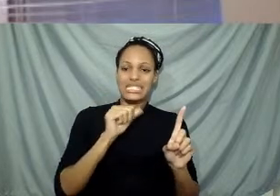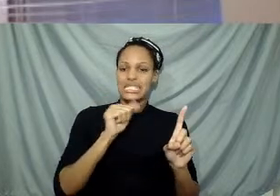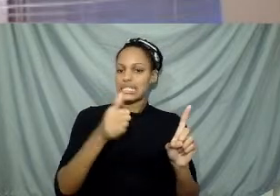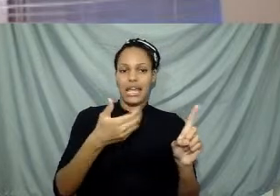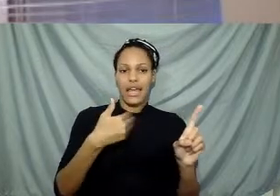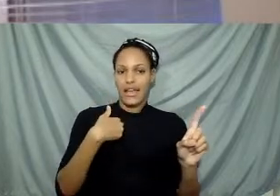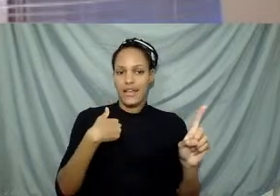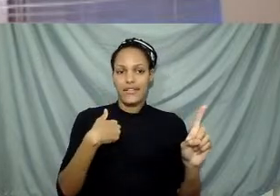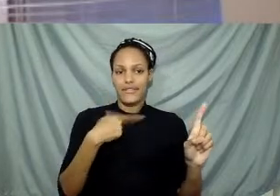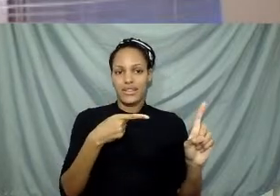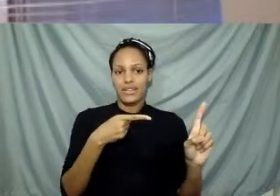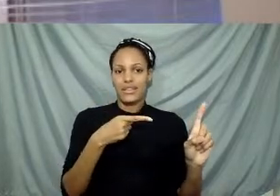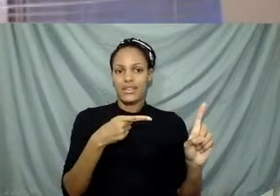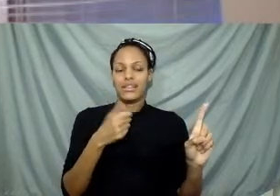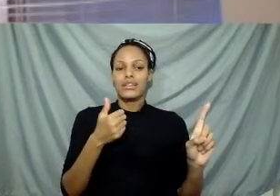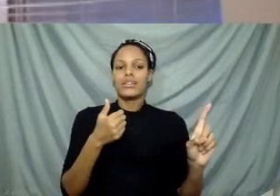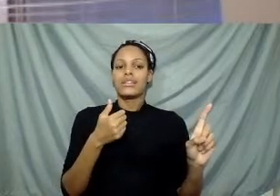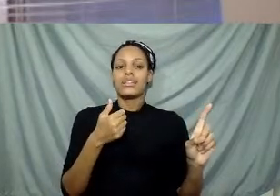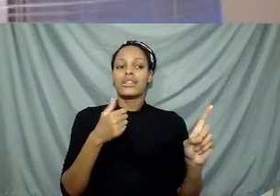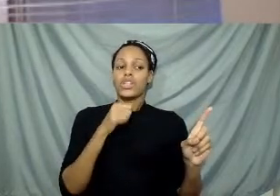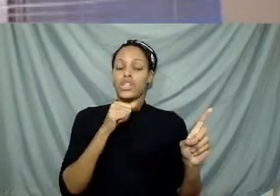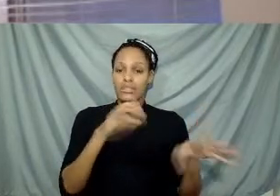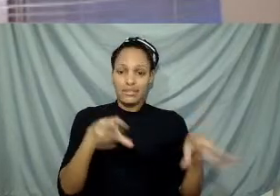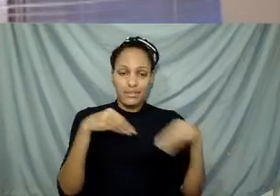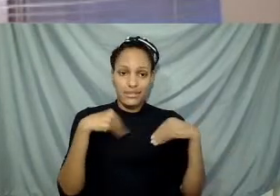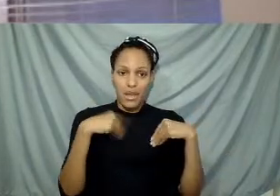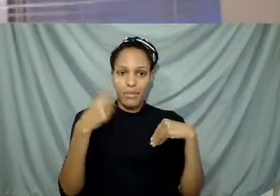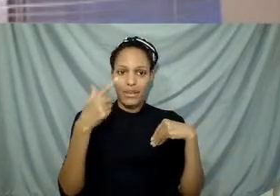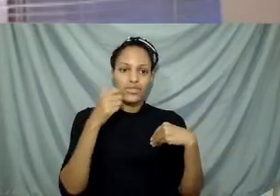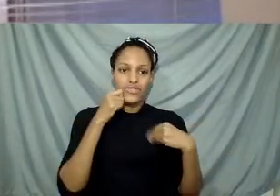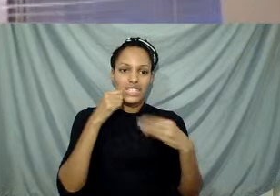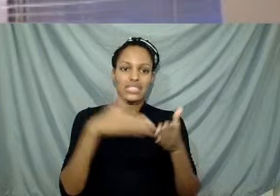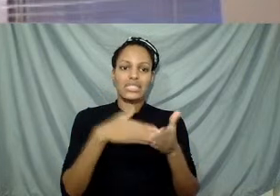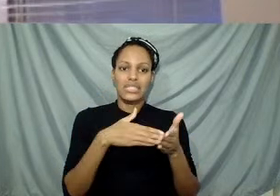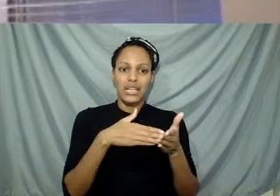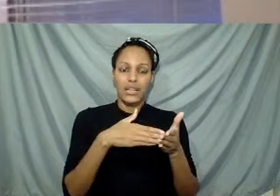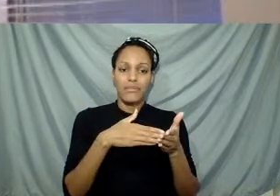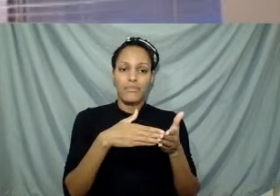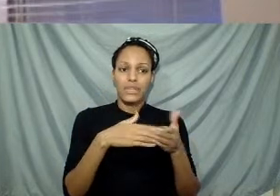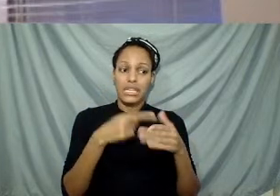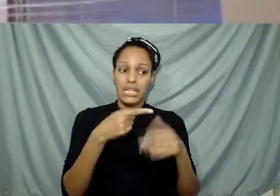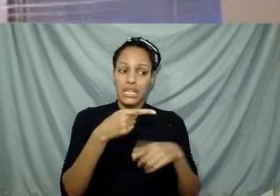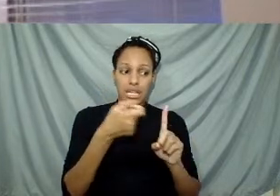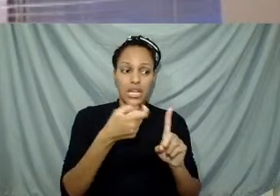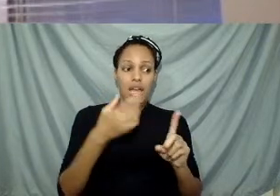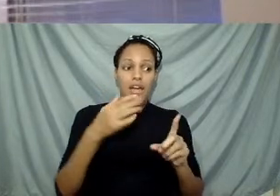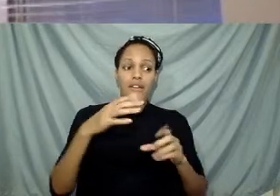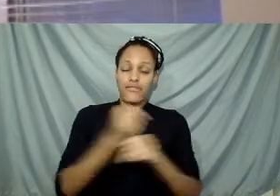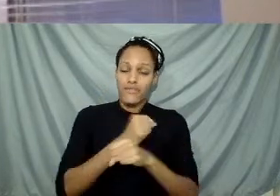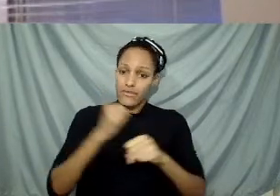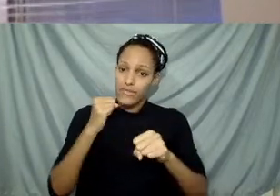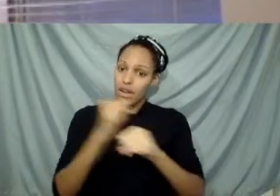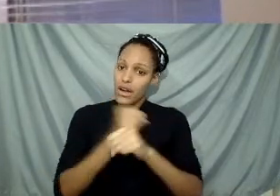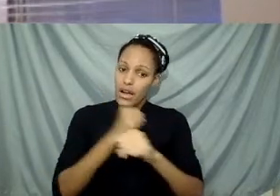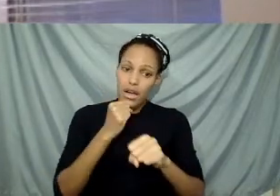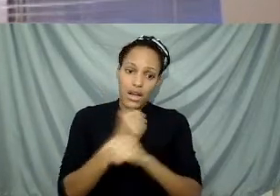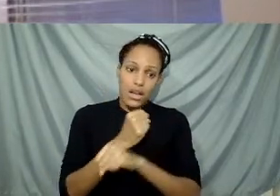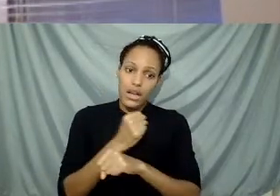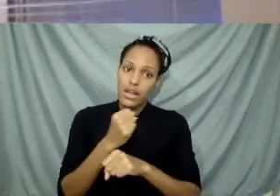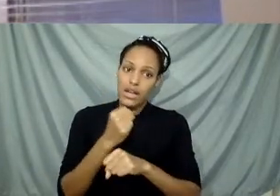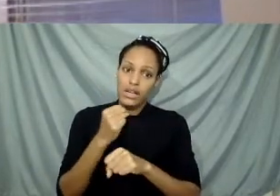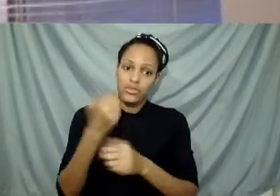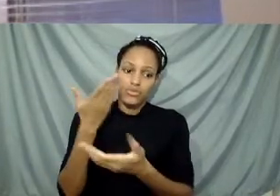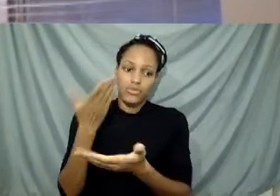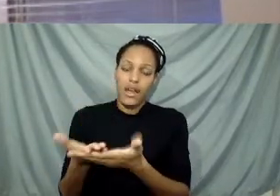Because he couldn't receive the education because of the racism, he found his way, he fought his way once he became a young man to New